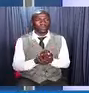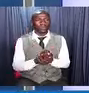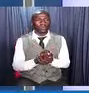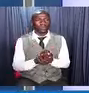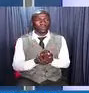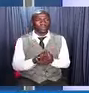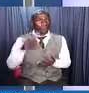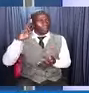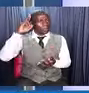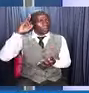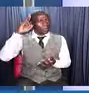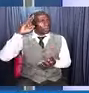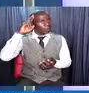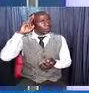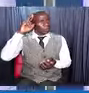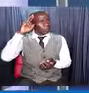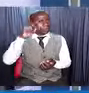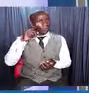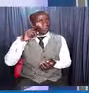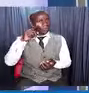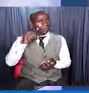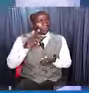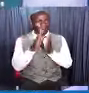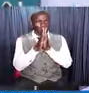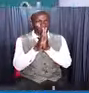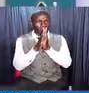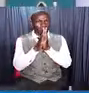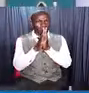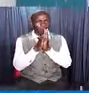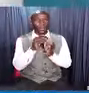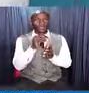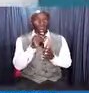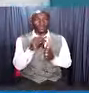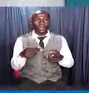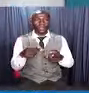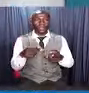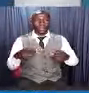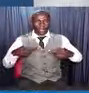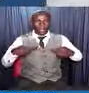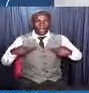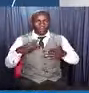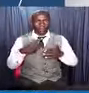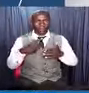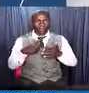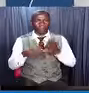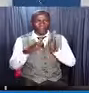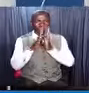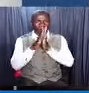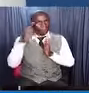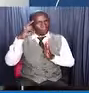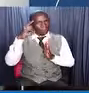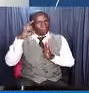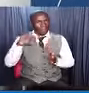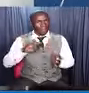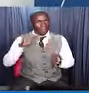21. Sababu hata uombe. The reason you pray. Na uone hili mbona sipati. And you don't get what you're praying for. Na niamini Bwana Yesu. And I